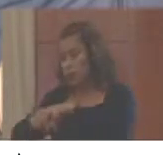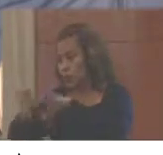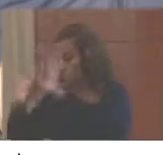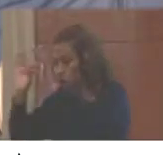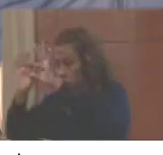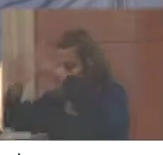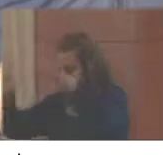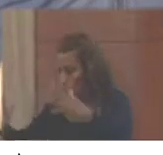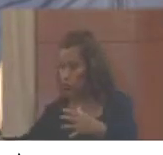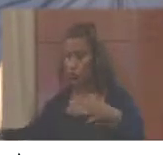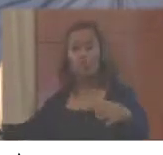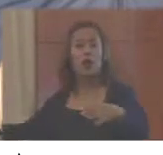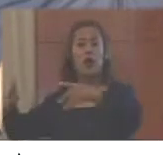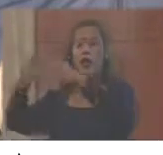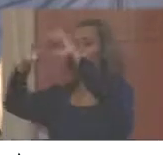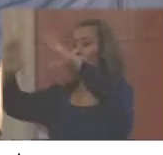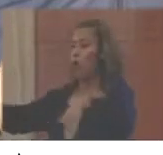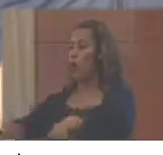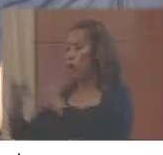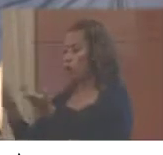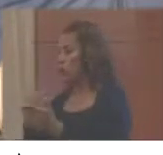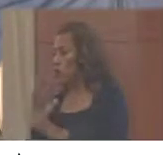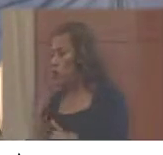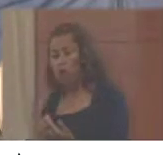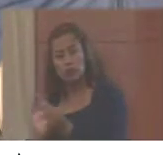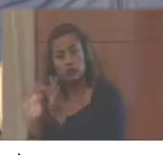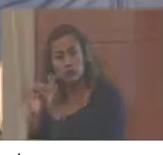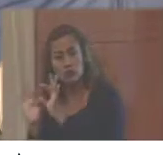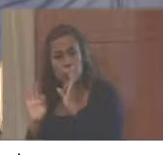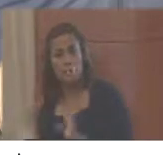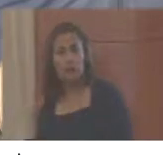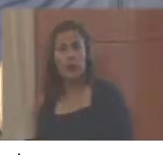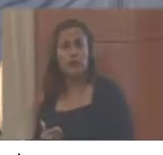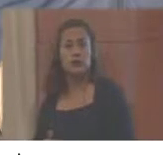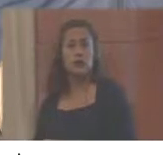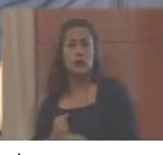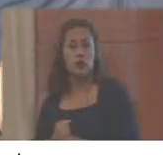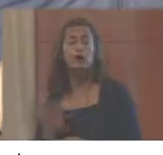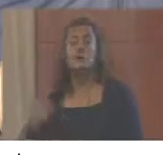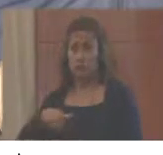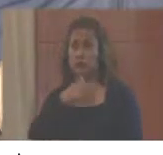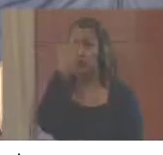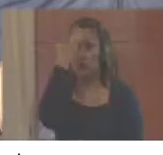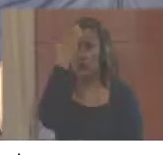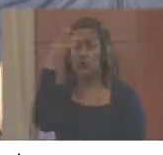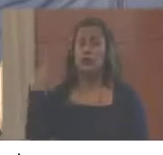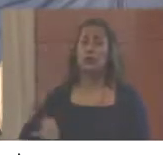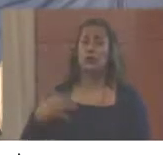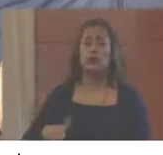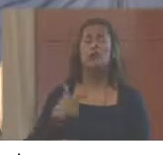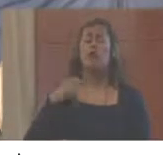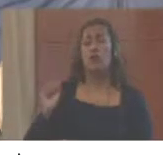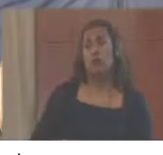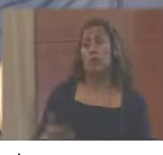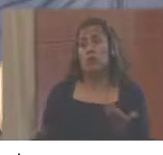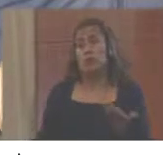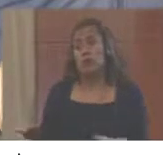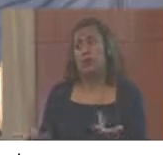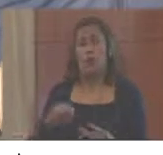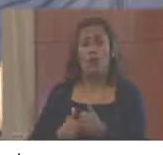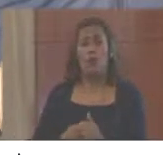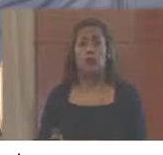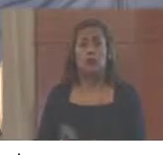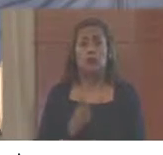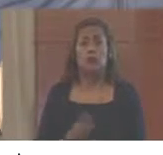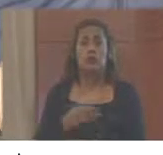conditions of infrastructure and safety for each one of the schools in our country. We are aware that we can suffer consequences of a phenomenon